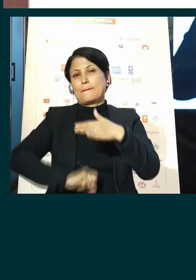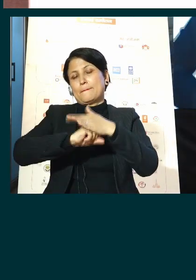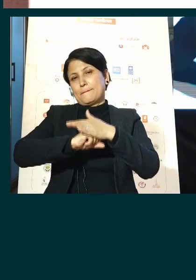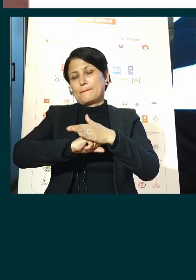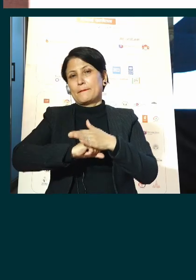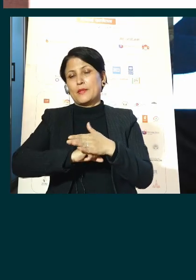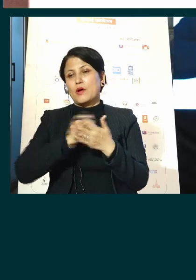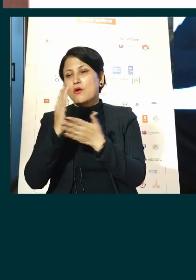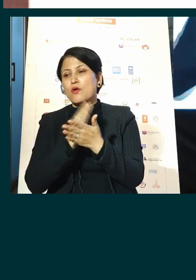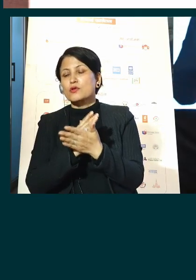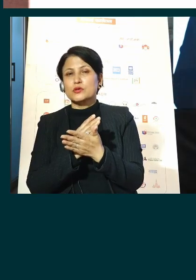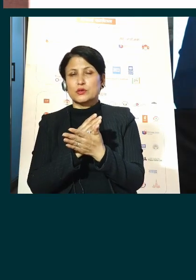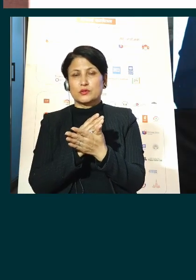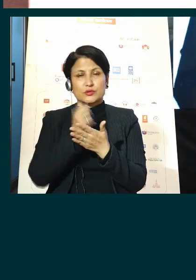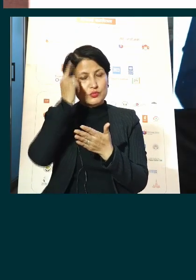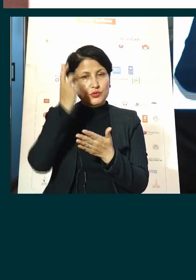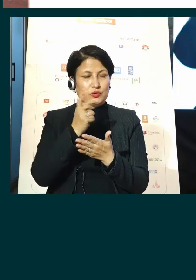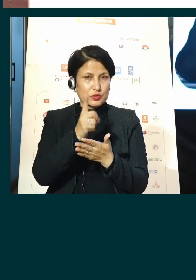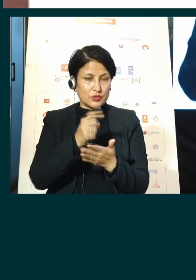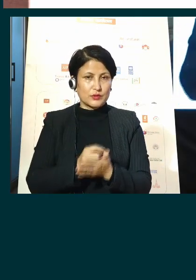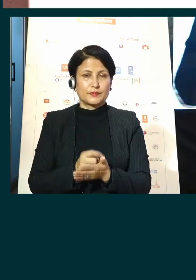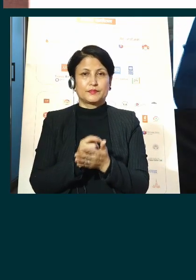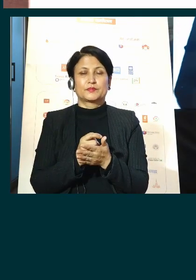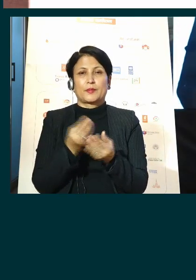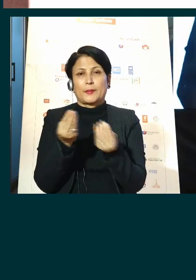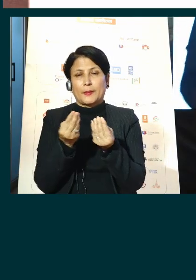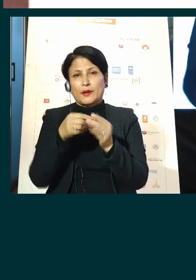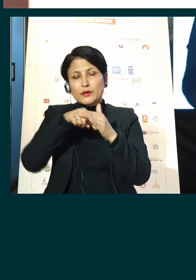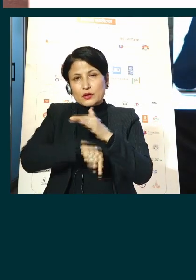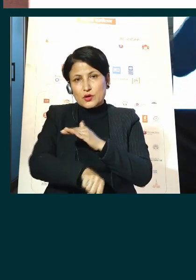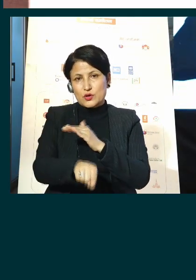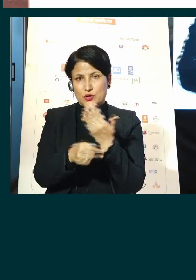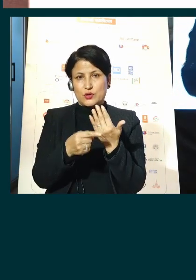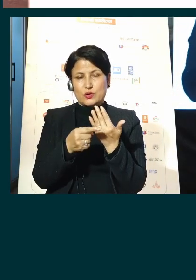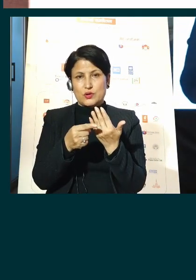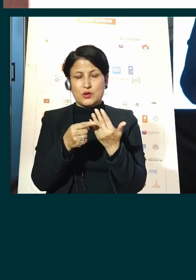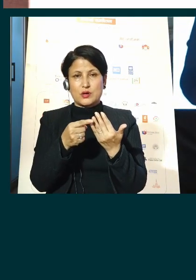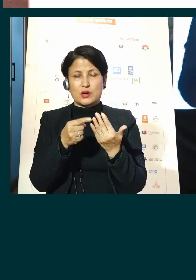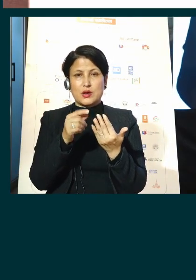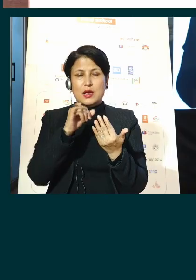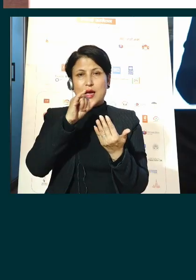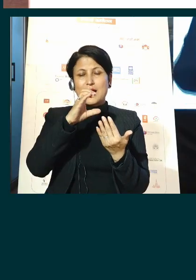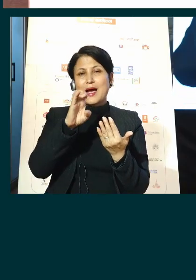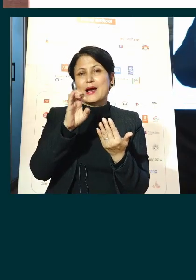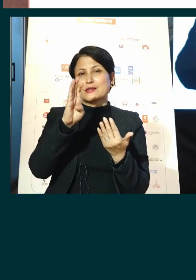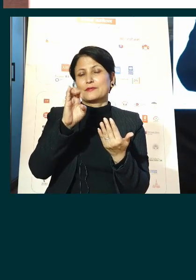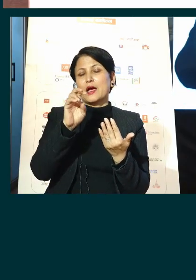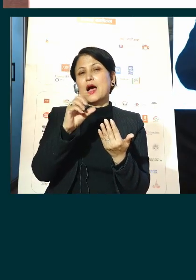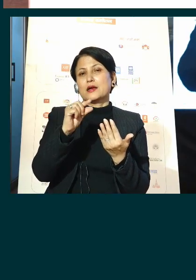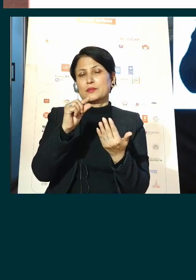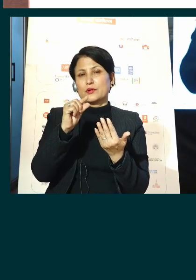and really try to understand these deeper causal forces. If you can see the picture of the iceberg over here, it's really trying to understand not just what people are